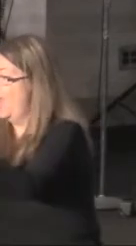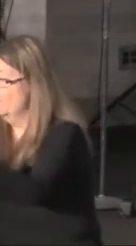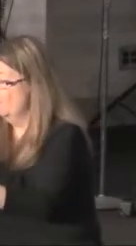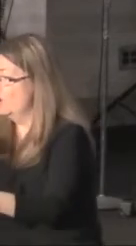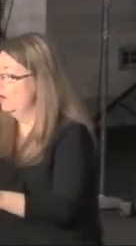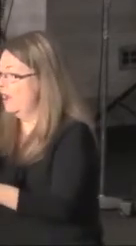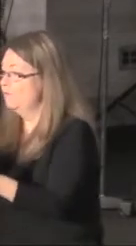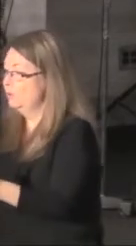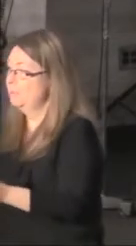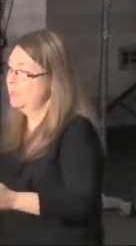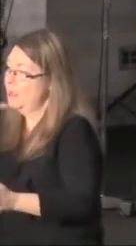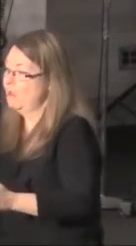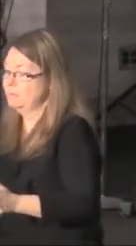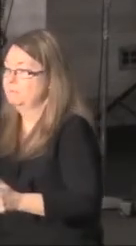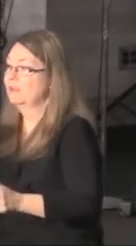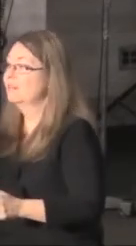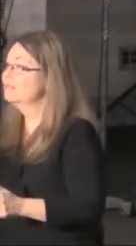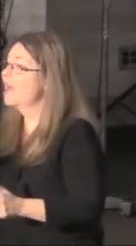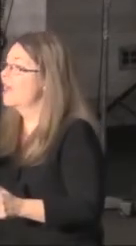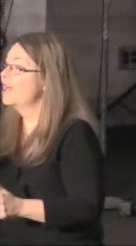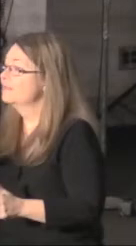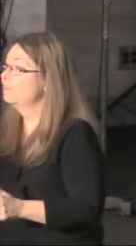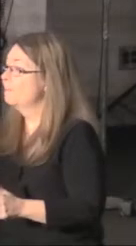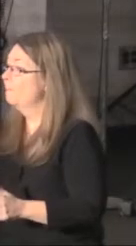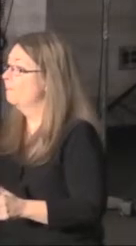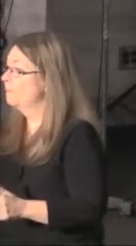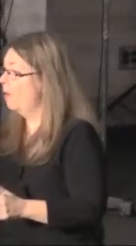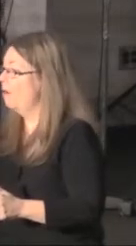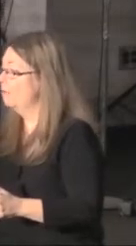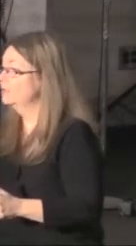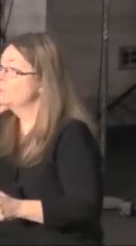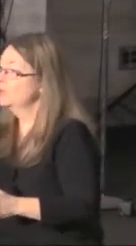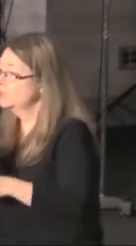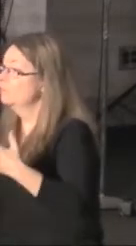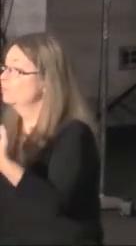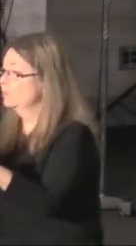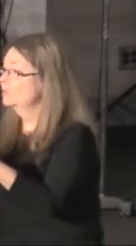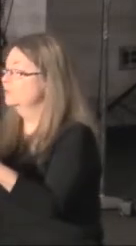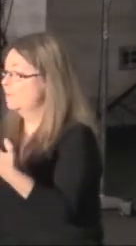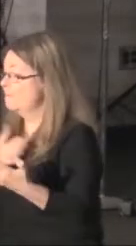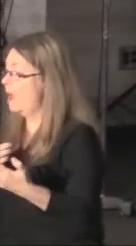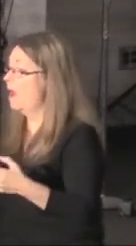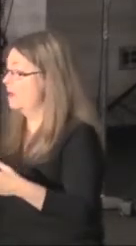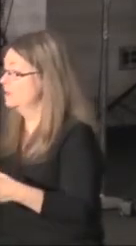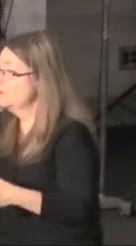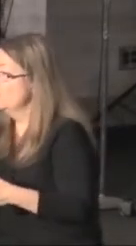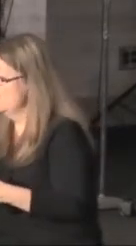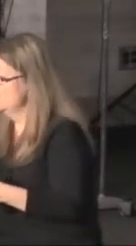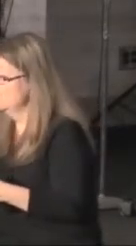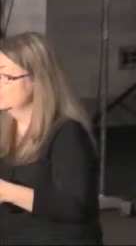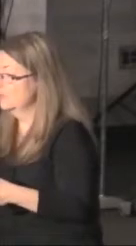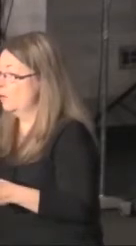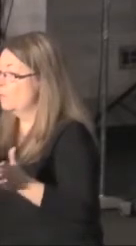of you. That's what Paul's imprisonment was. That's how Paul was saying it. He's saying literally, my imprisonment formulated the